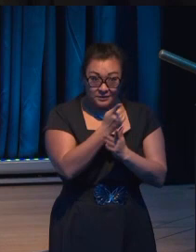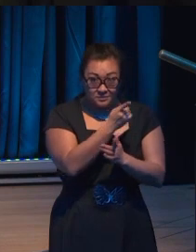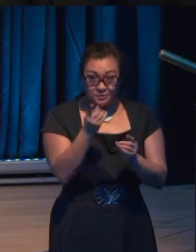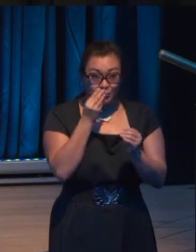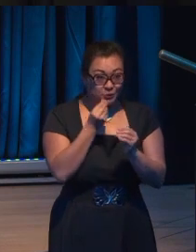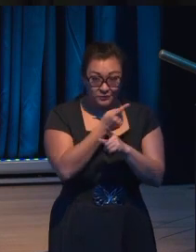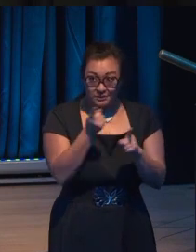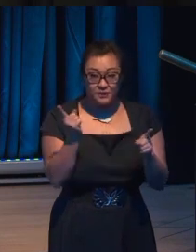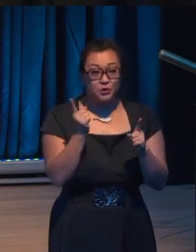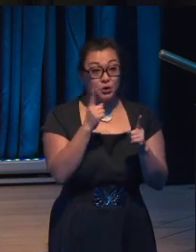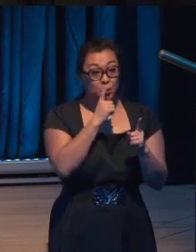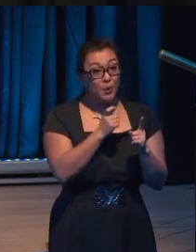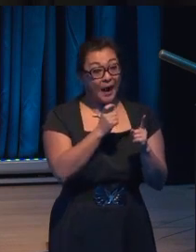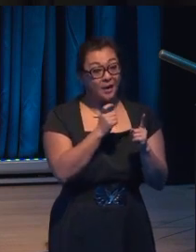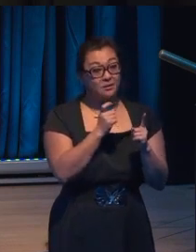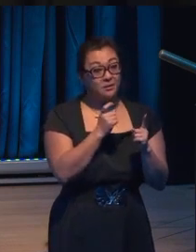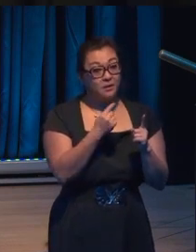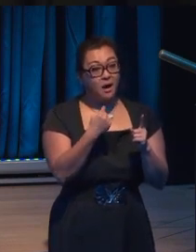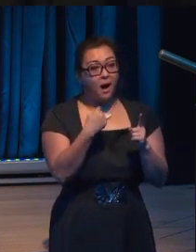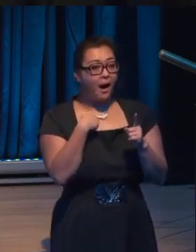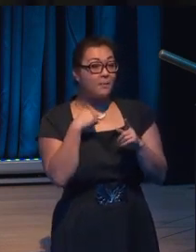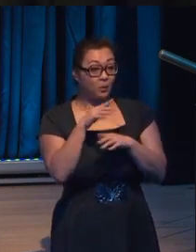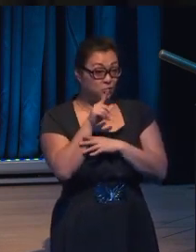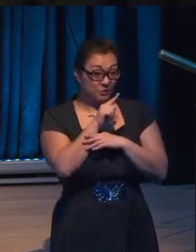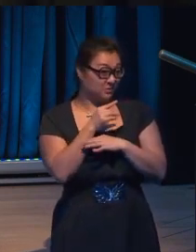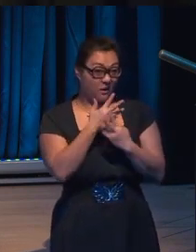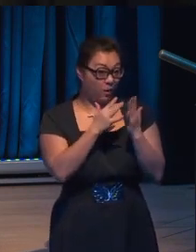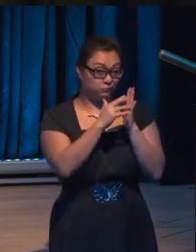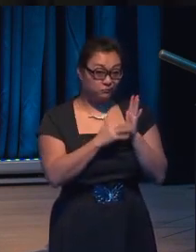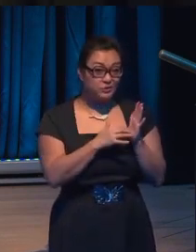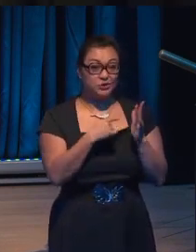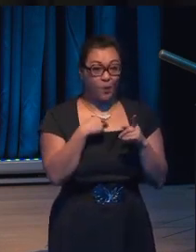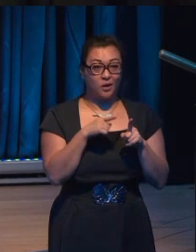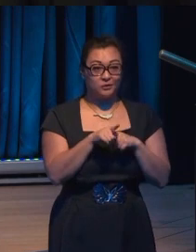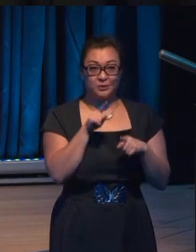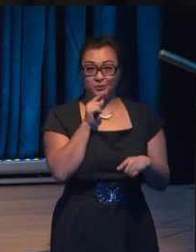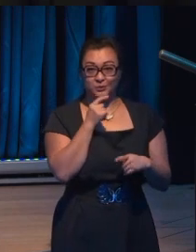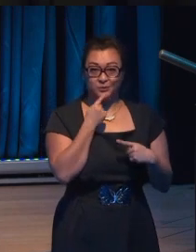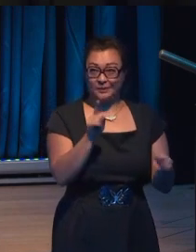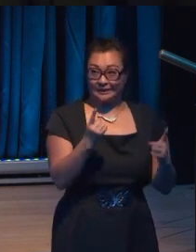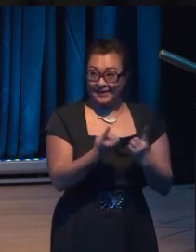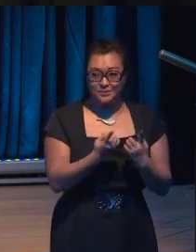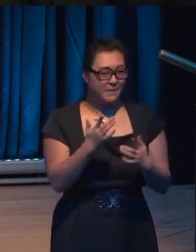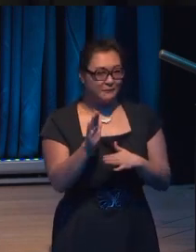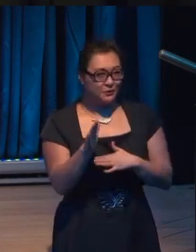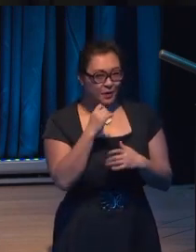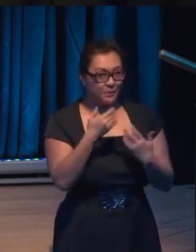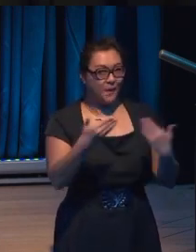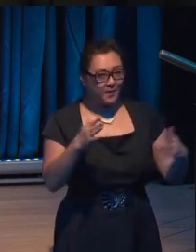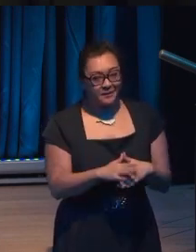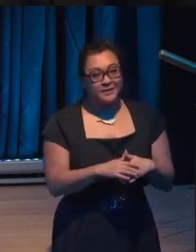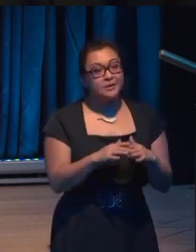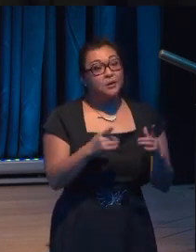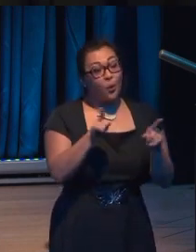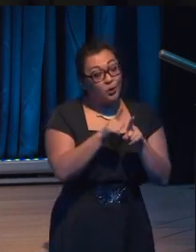You can obviously find me, I loiter on Twitter a lot. I try and say things, but maybe more in the future. Or you can check out my